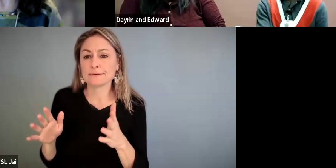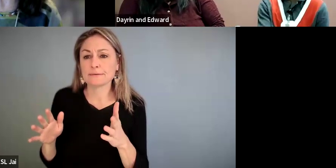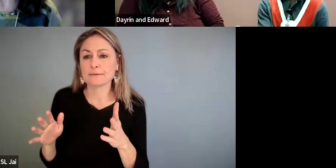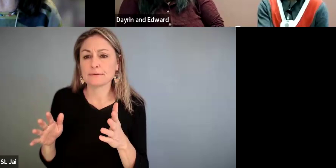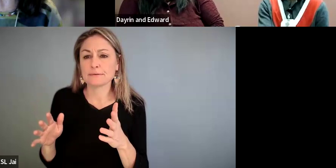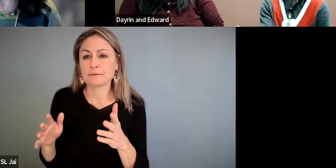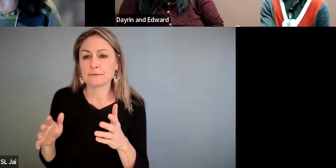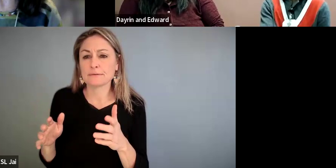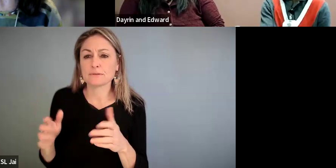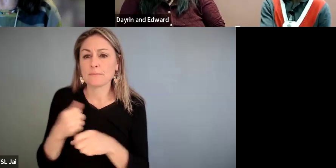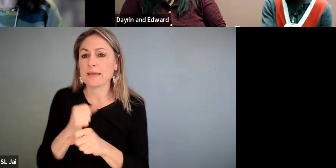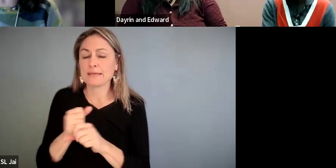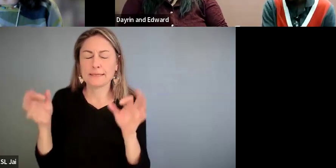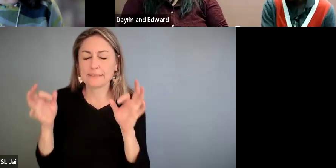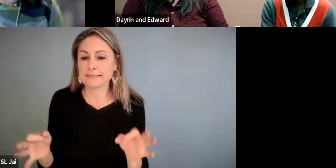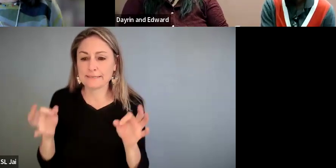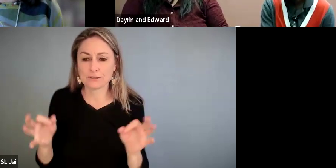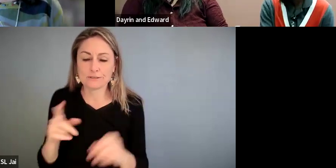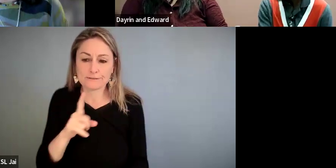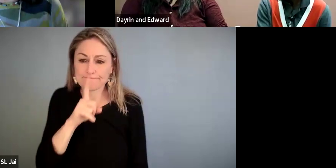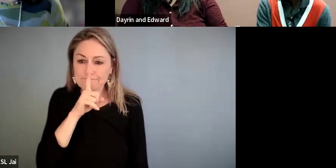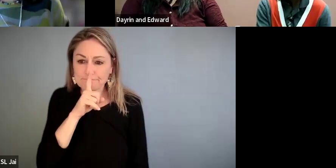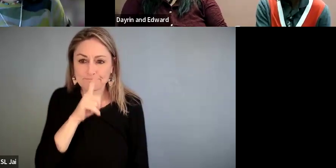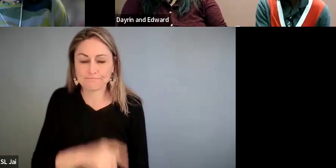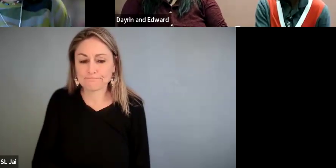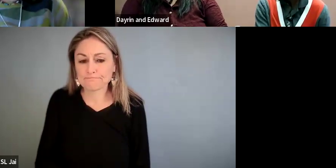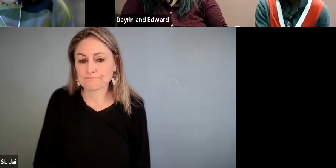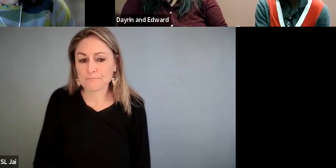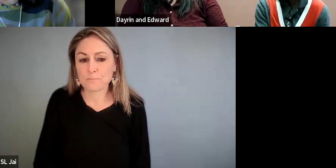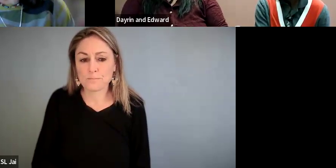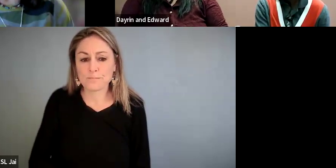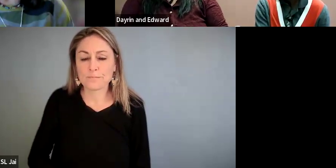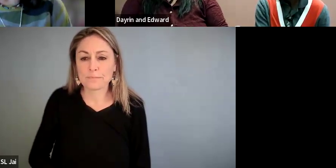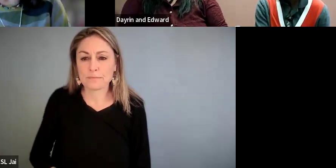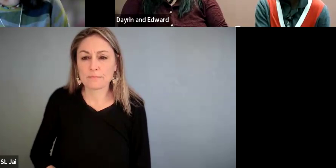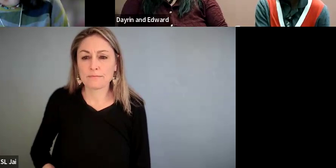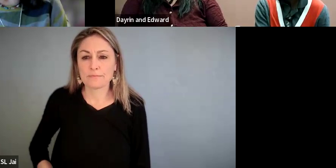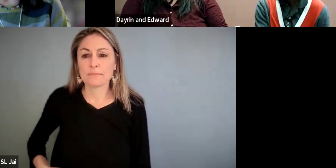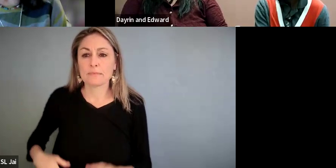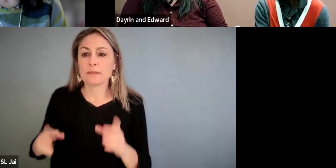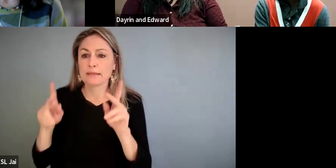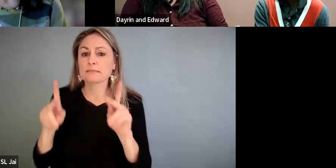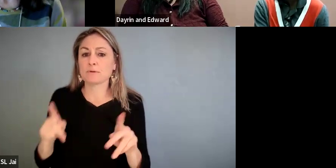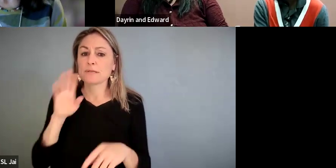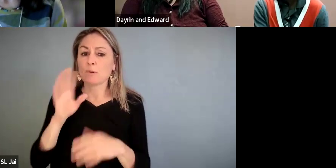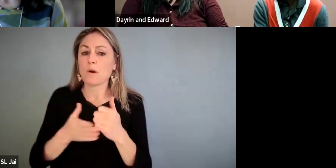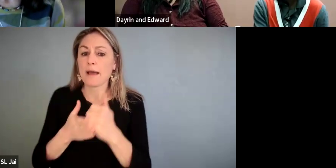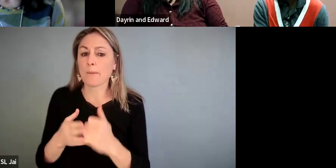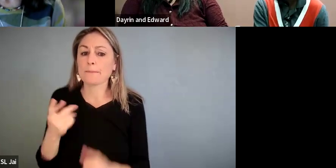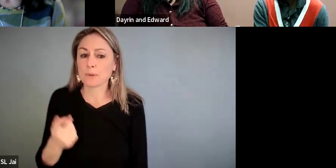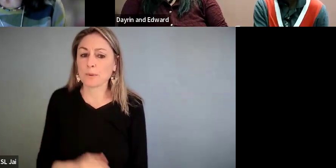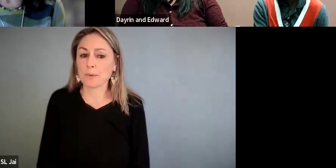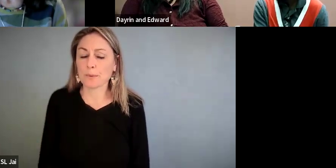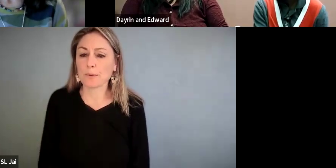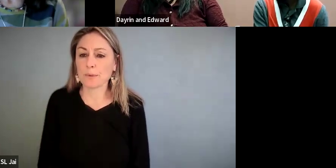We're not make the deciding for decisions. you. Yeah, not the one who's gonna make the decisions, but it's the person that's gonna help you.